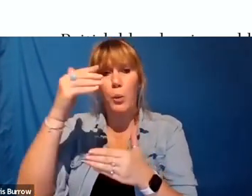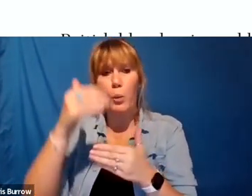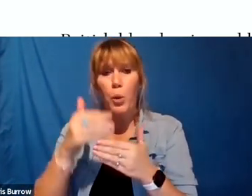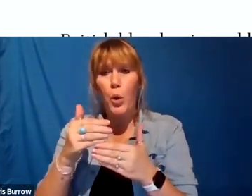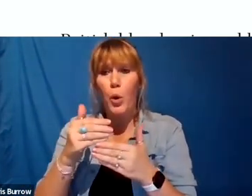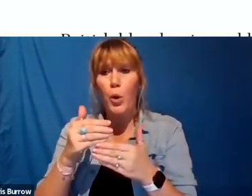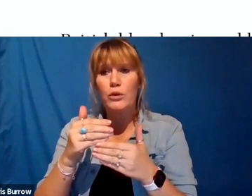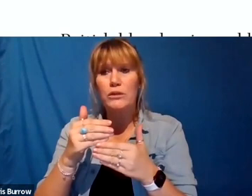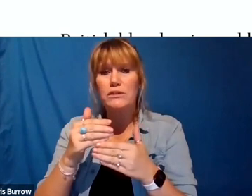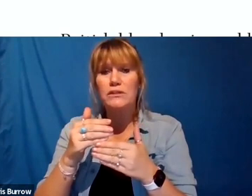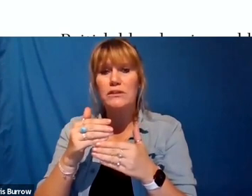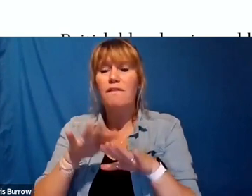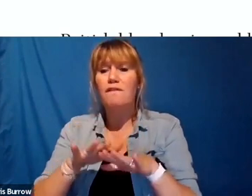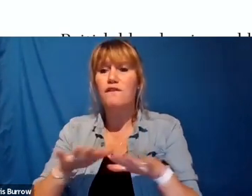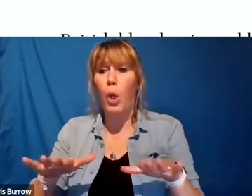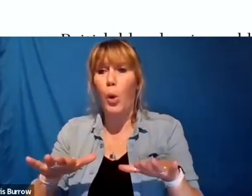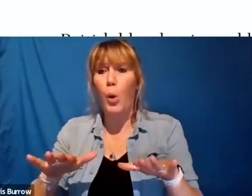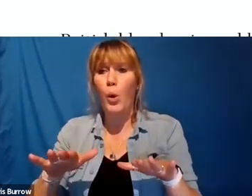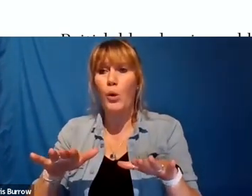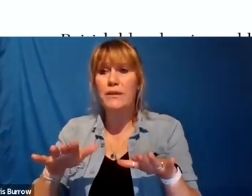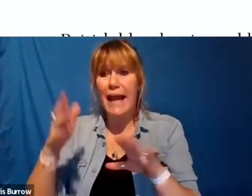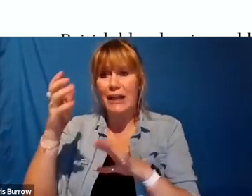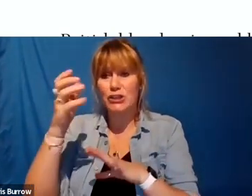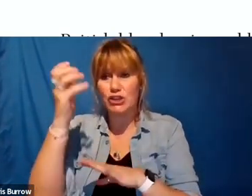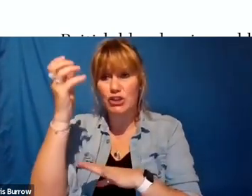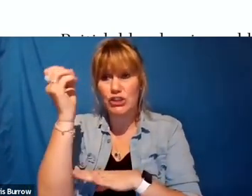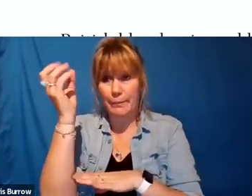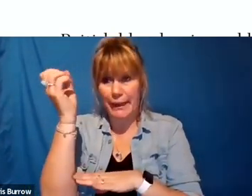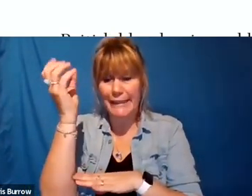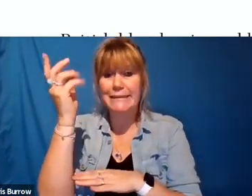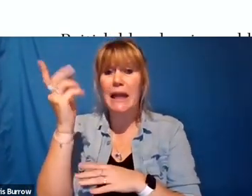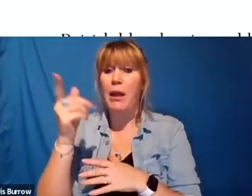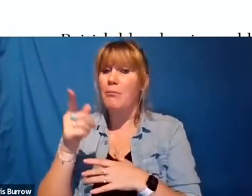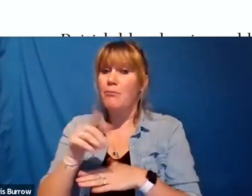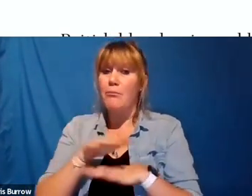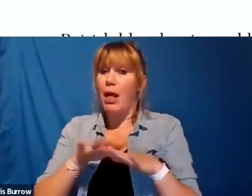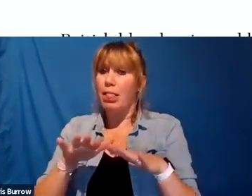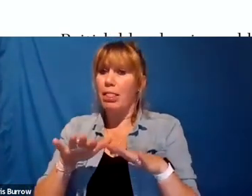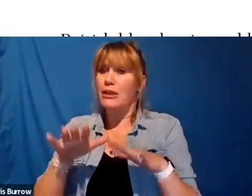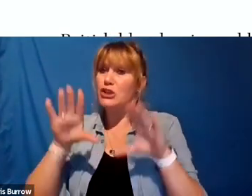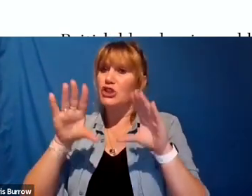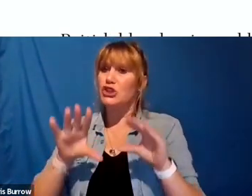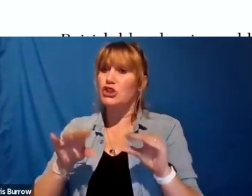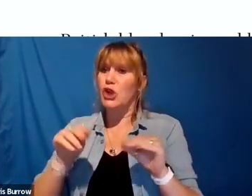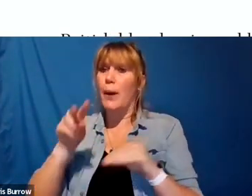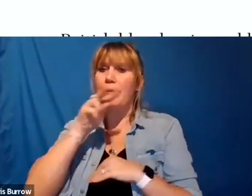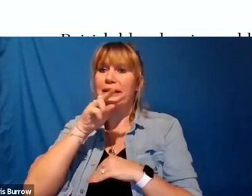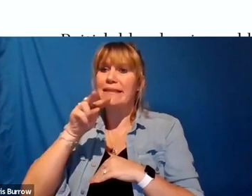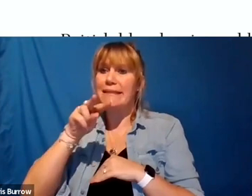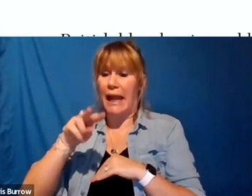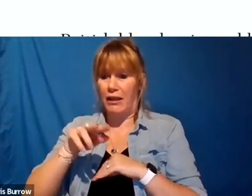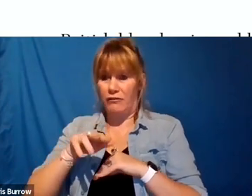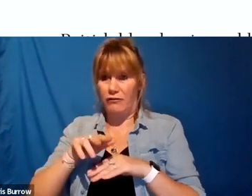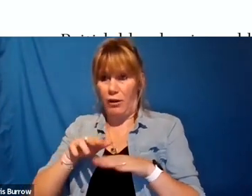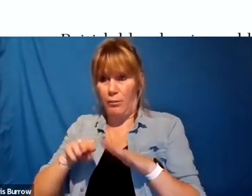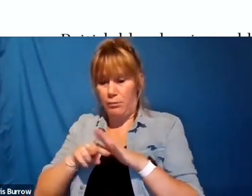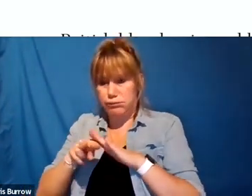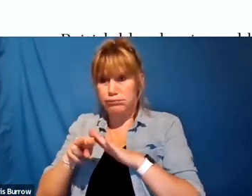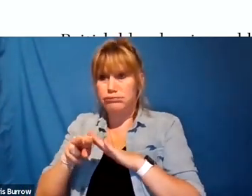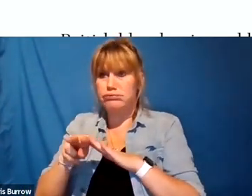can flow silently through the smallest spaces. Also, the poison from its fangs can flow through the body.